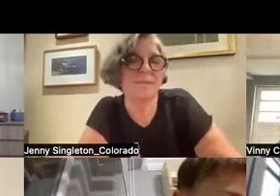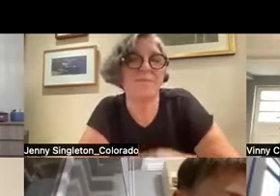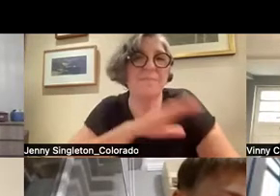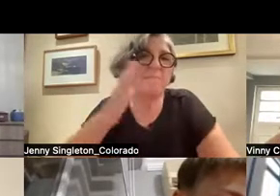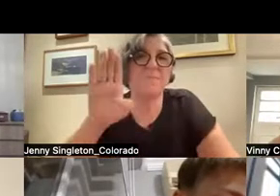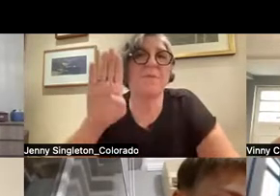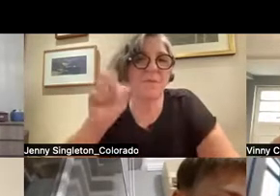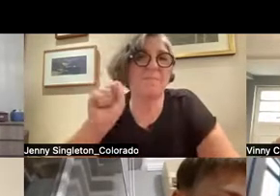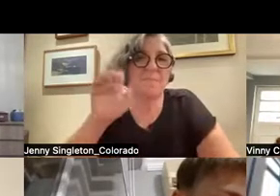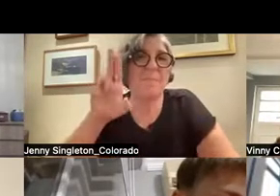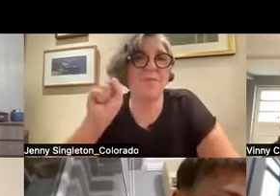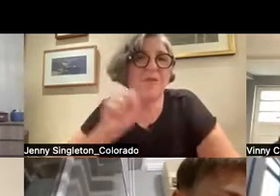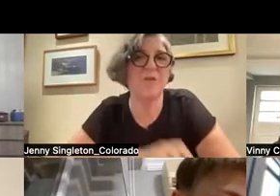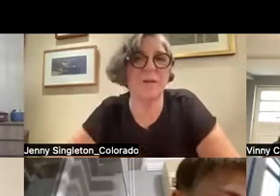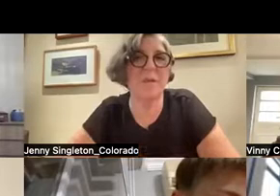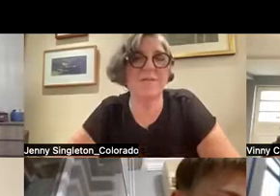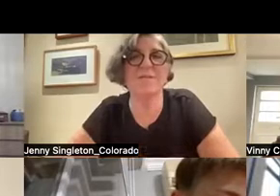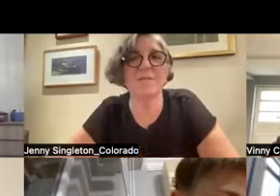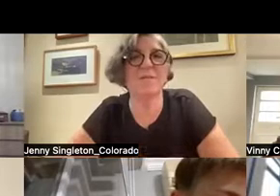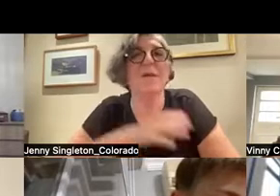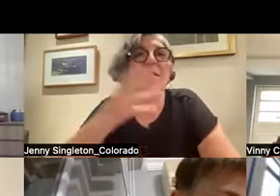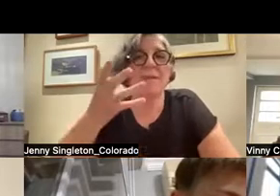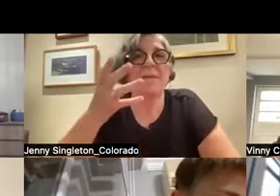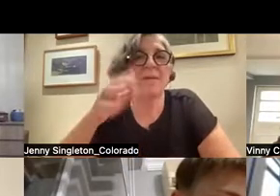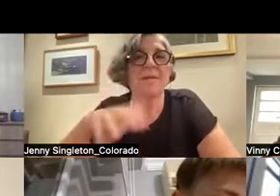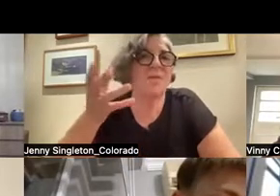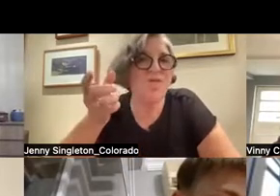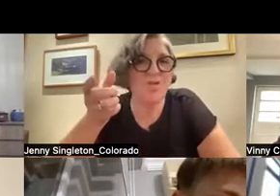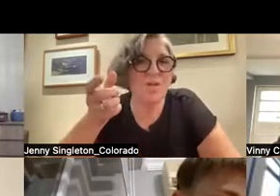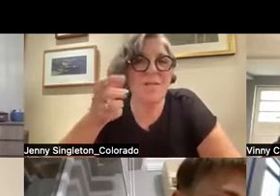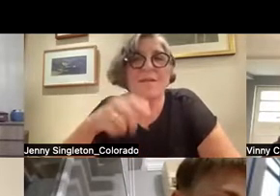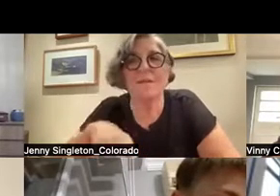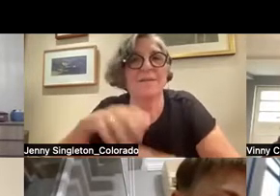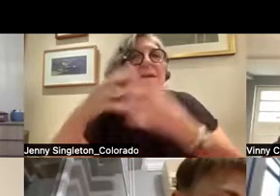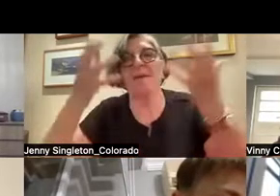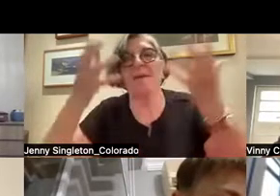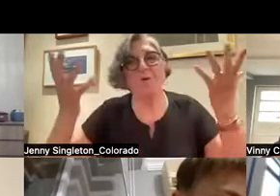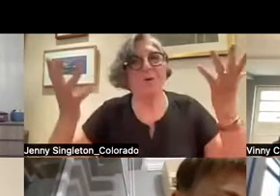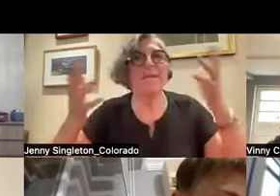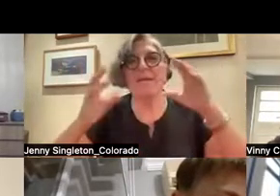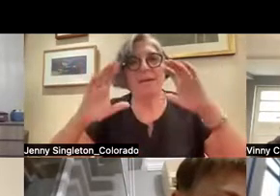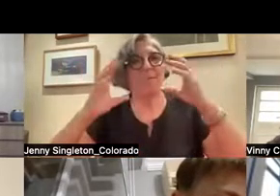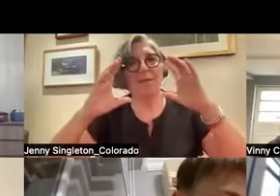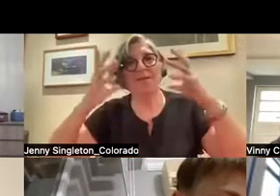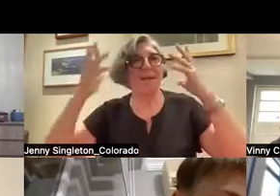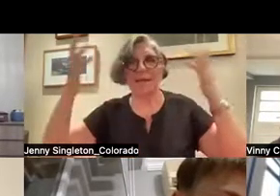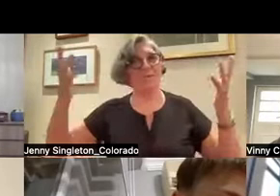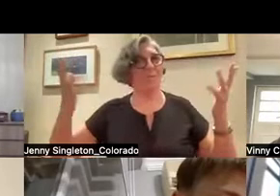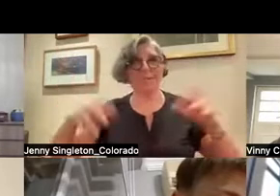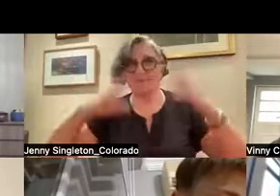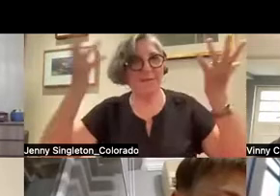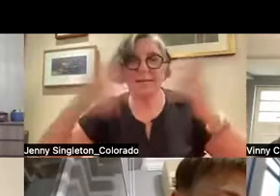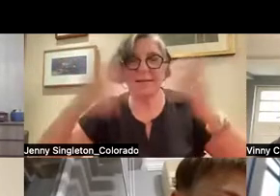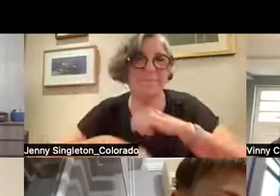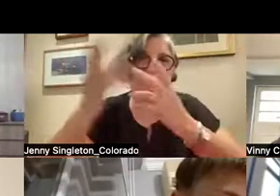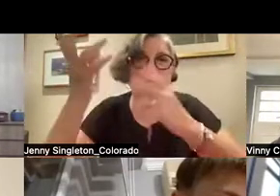bus, people's fingerspell bus. So, you know, it's so short that kind of creating a big sign for